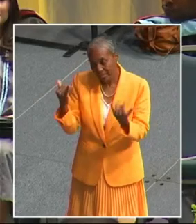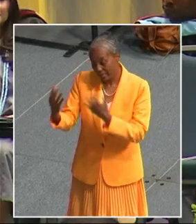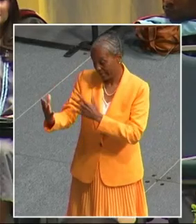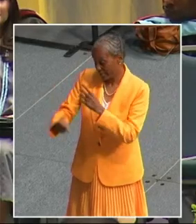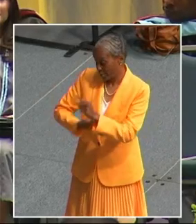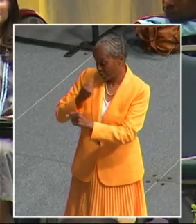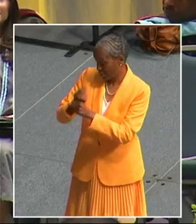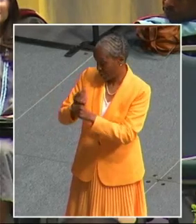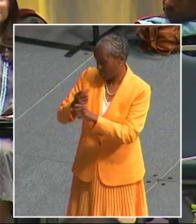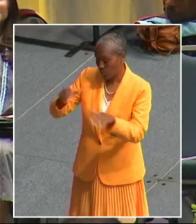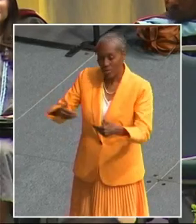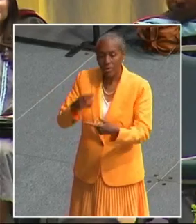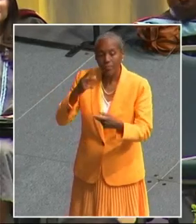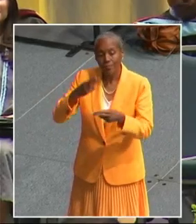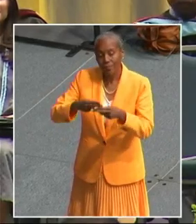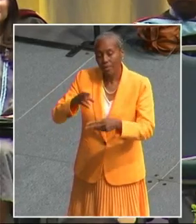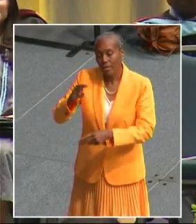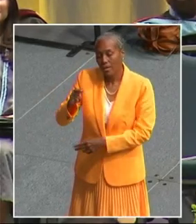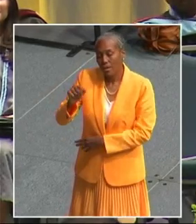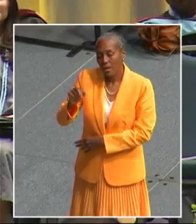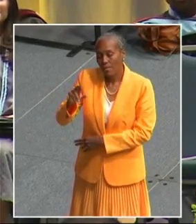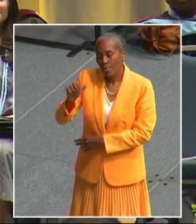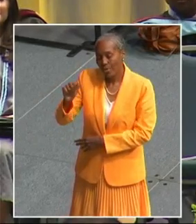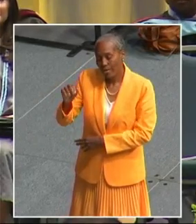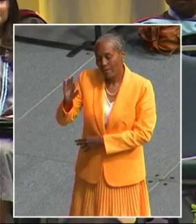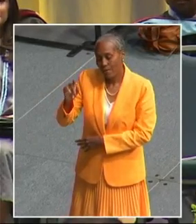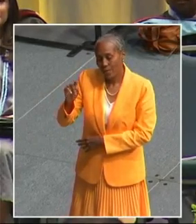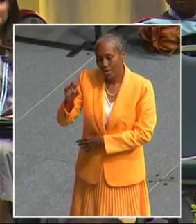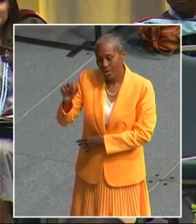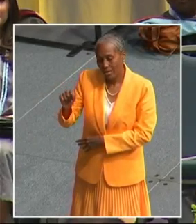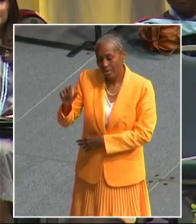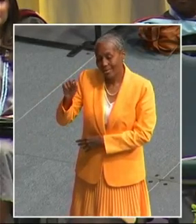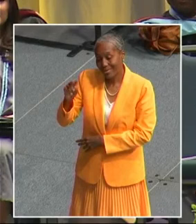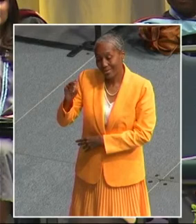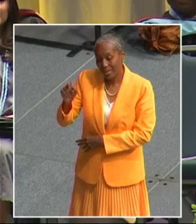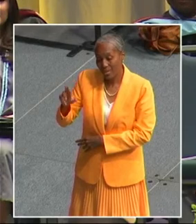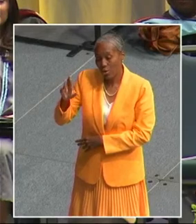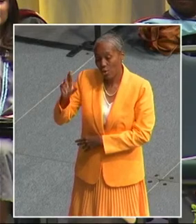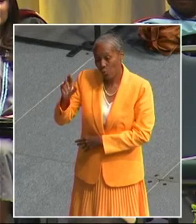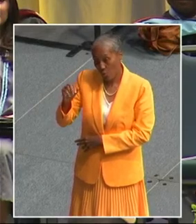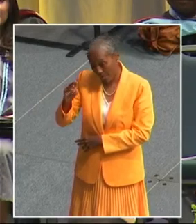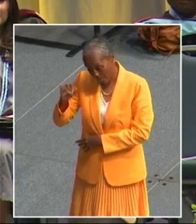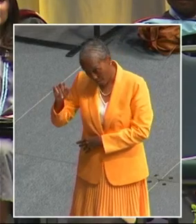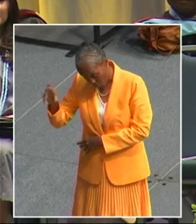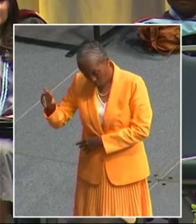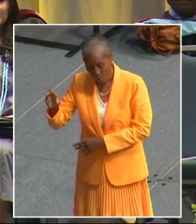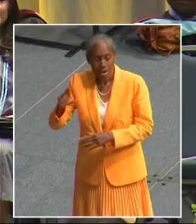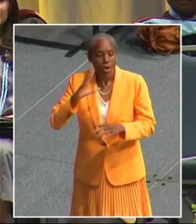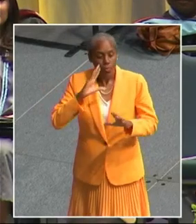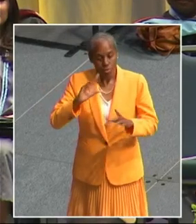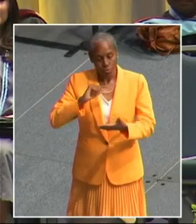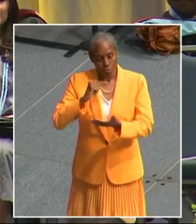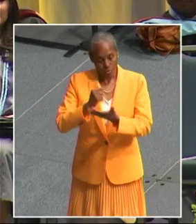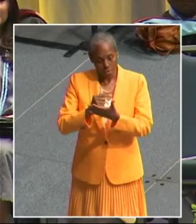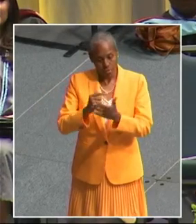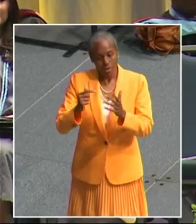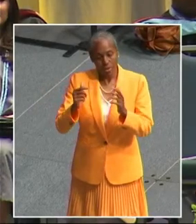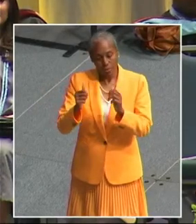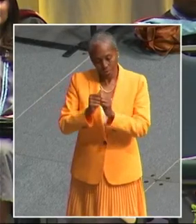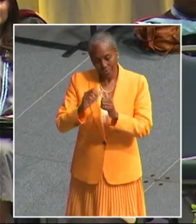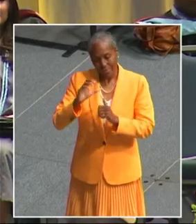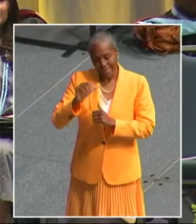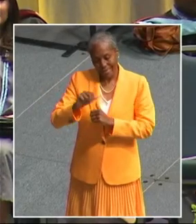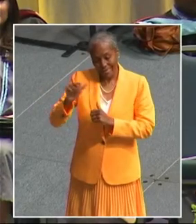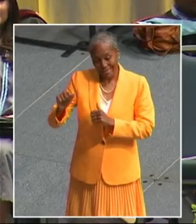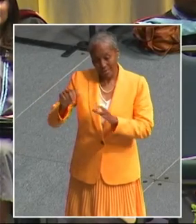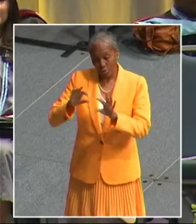proud to welcome Maria Fernanda Marino Tavar, who is graduating from Central Piedmont today with an associate in arts degree. Before